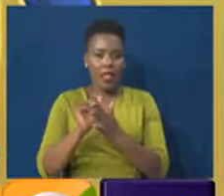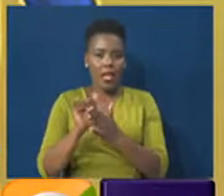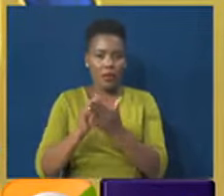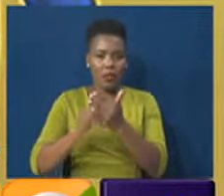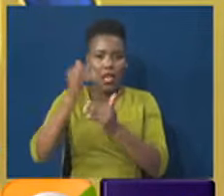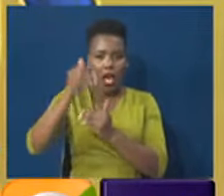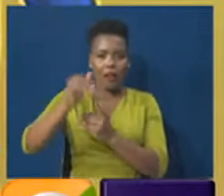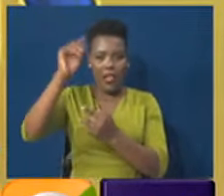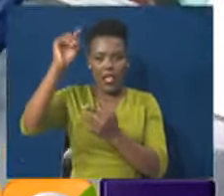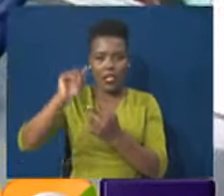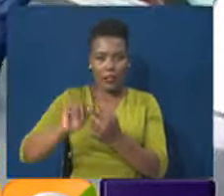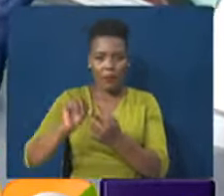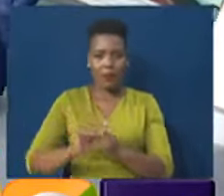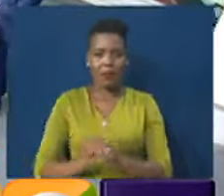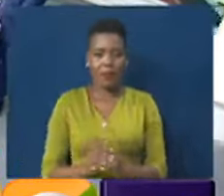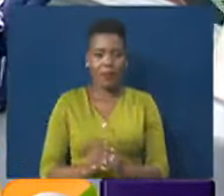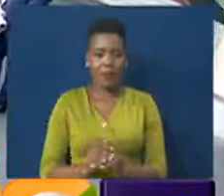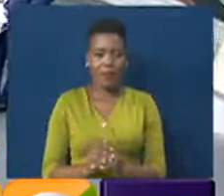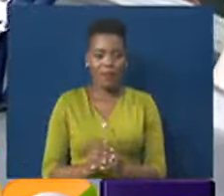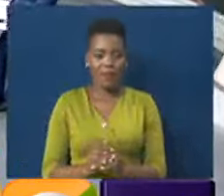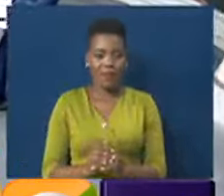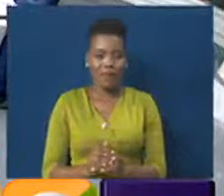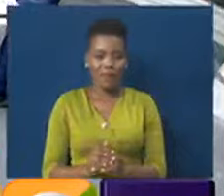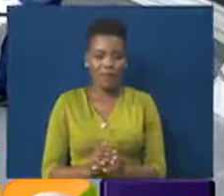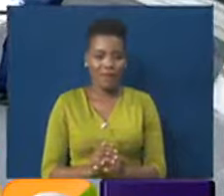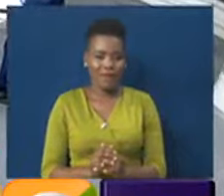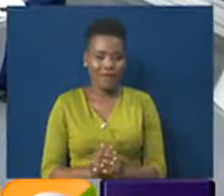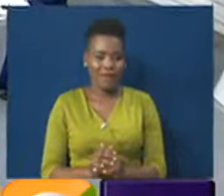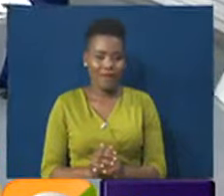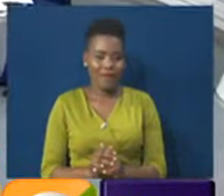That was after the consumer subsidy. The subsidy had expired in August.